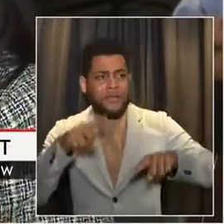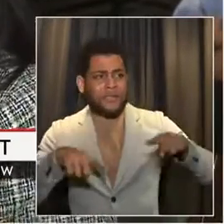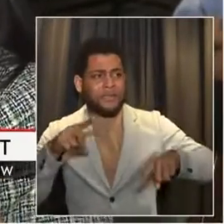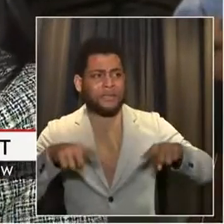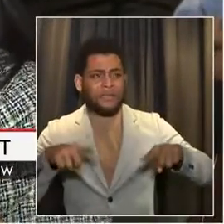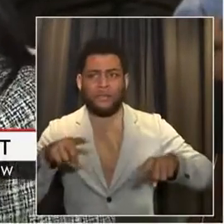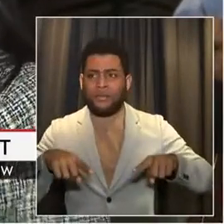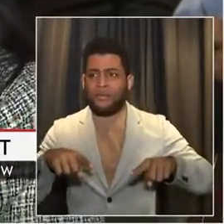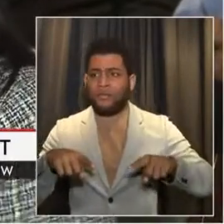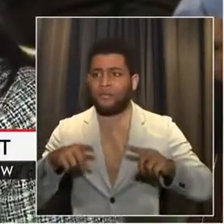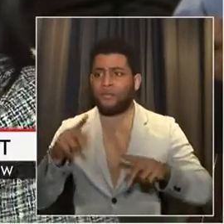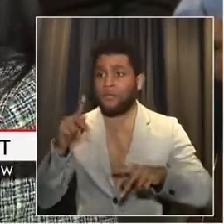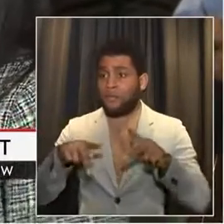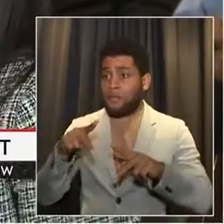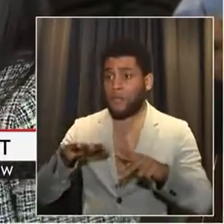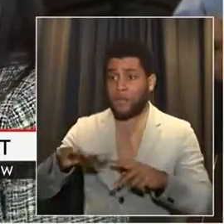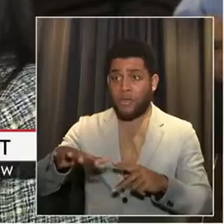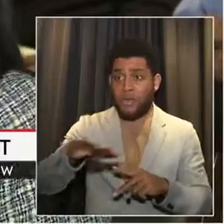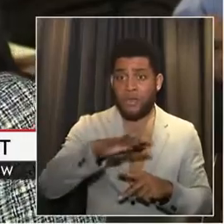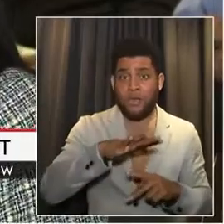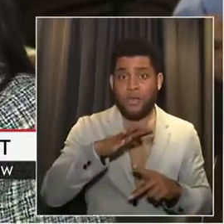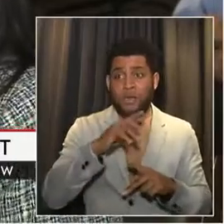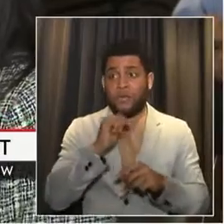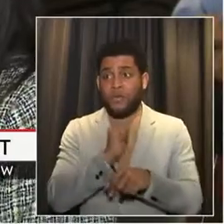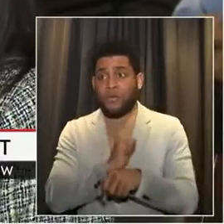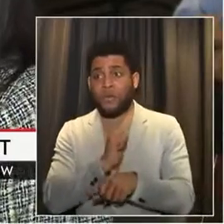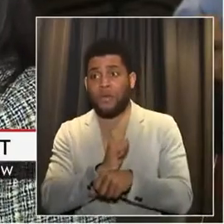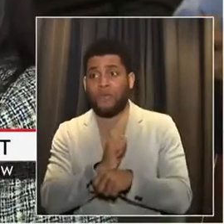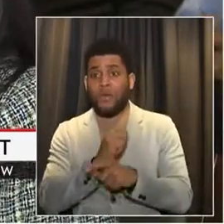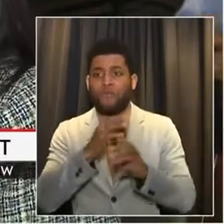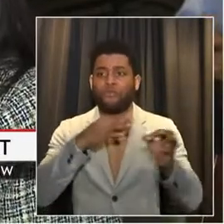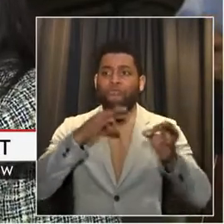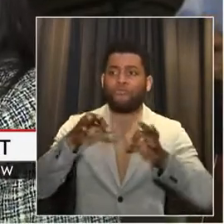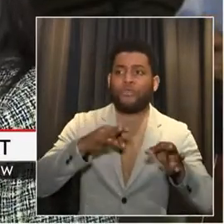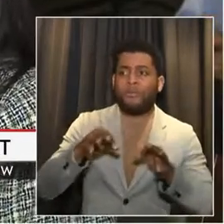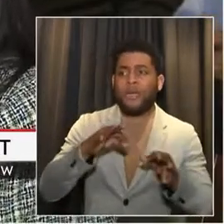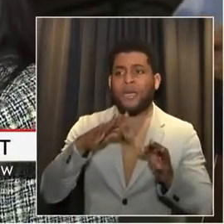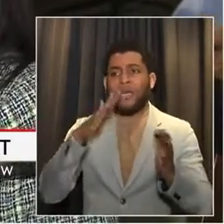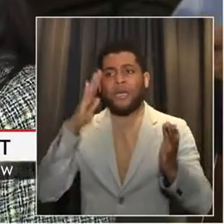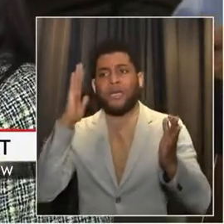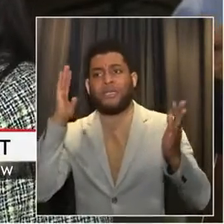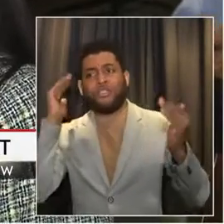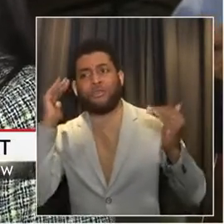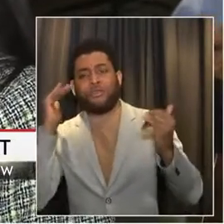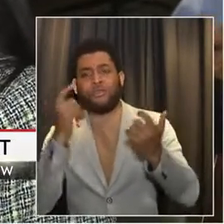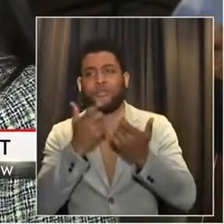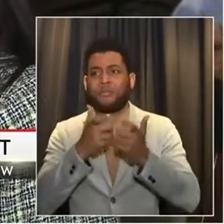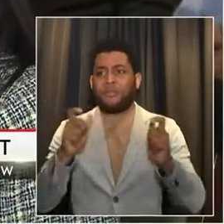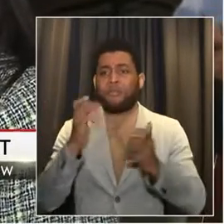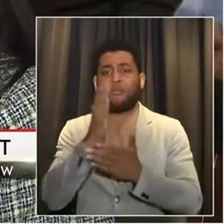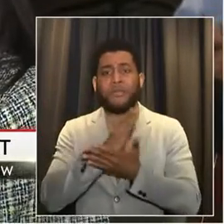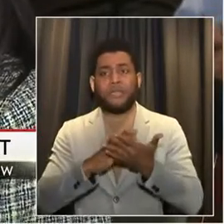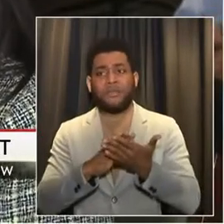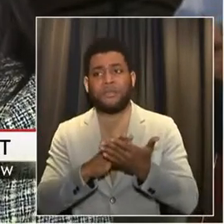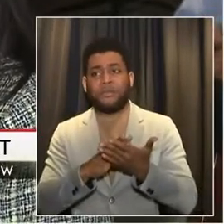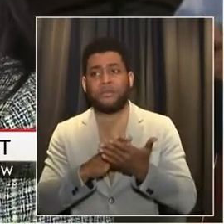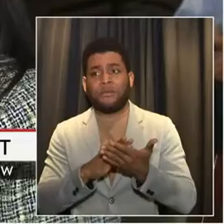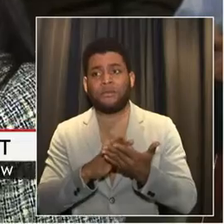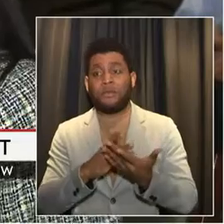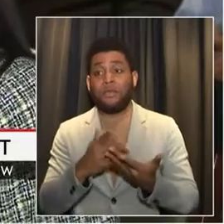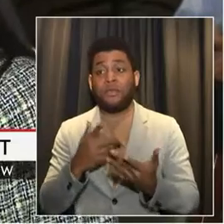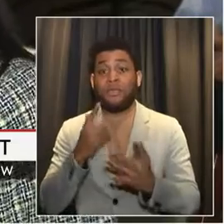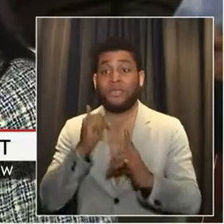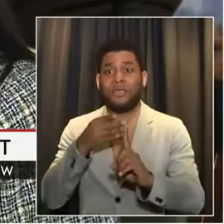their job description and our expectation is, has been a big part of that. And so one of the main things I would say is it's always